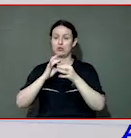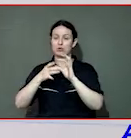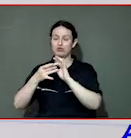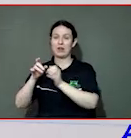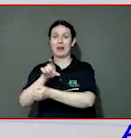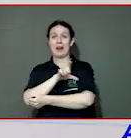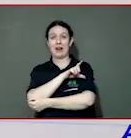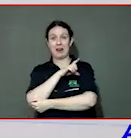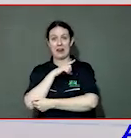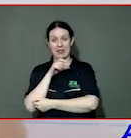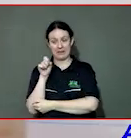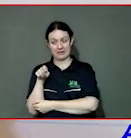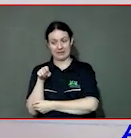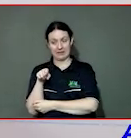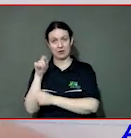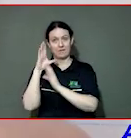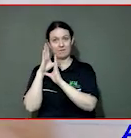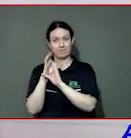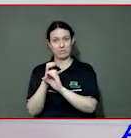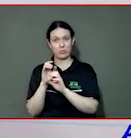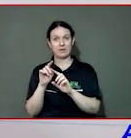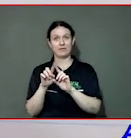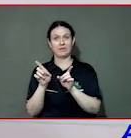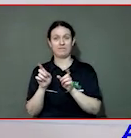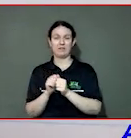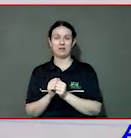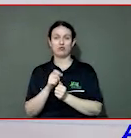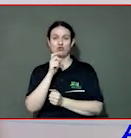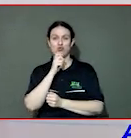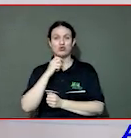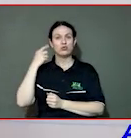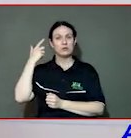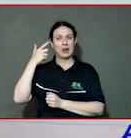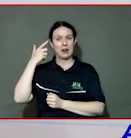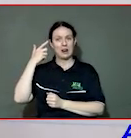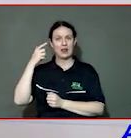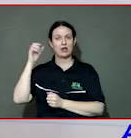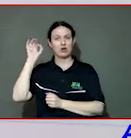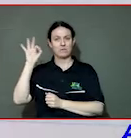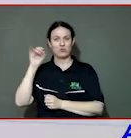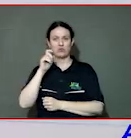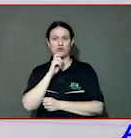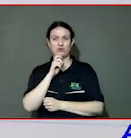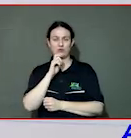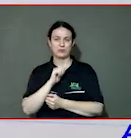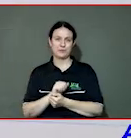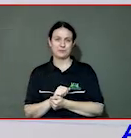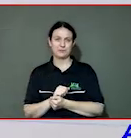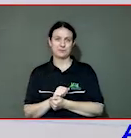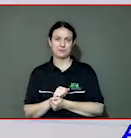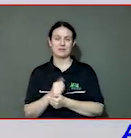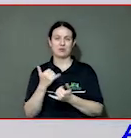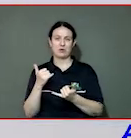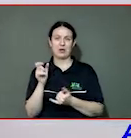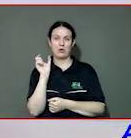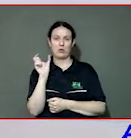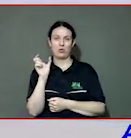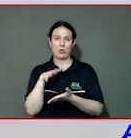that is the problem. So it is London forces. So I already worked in the